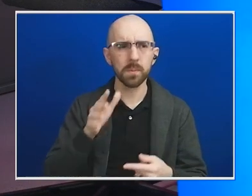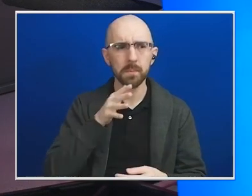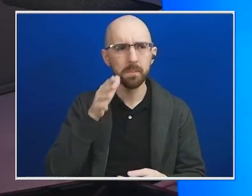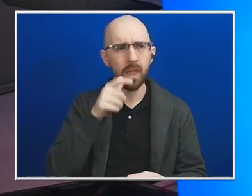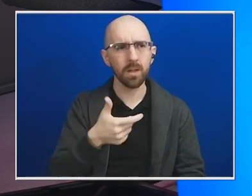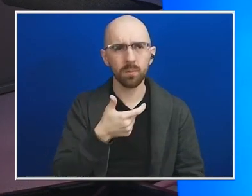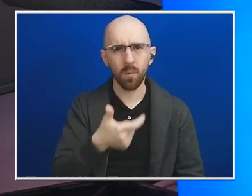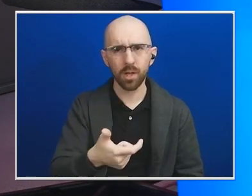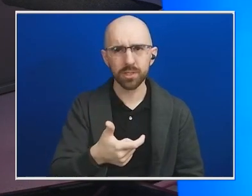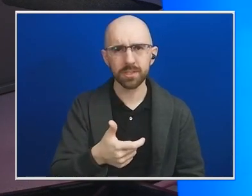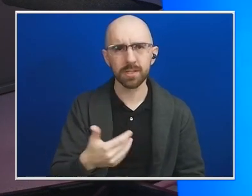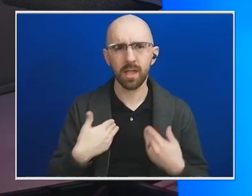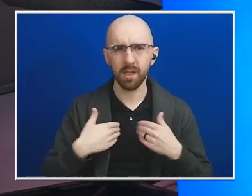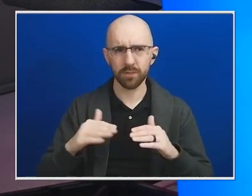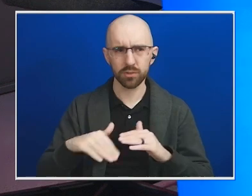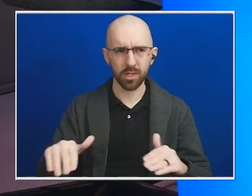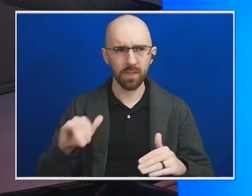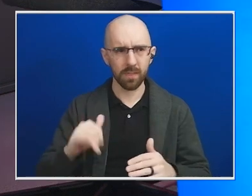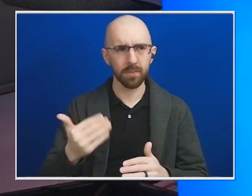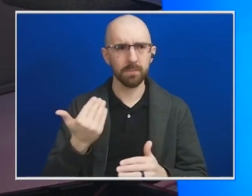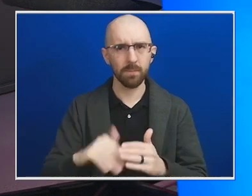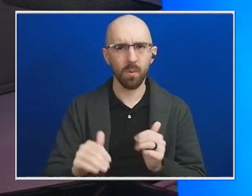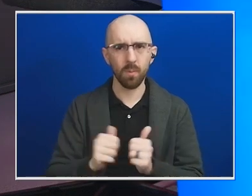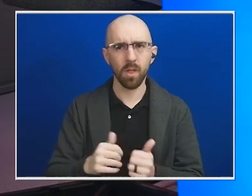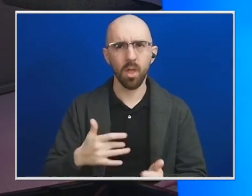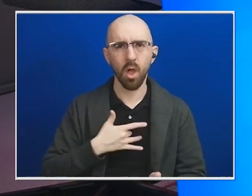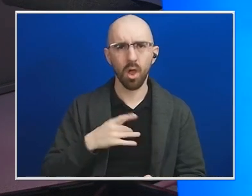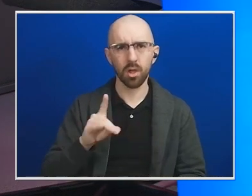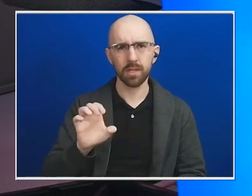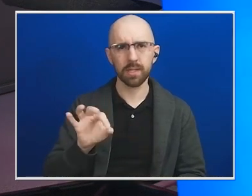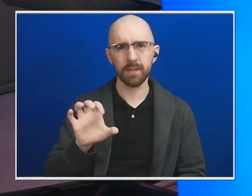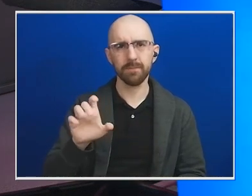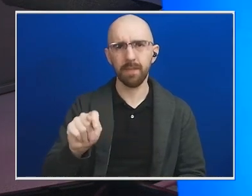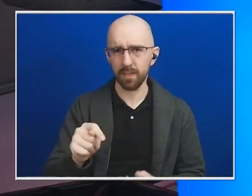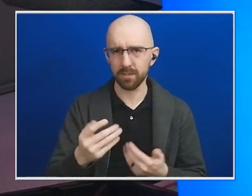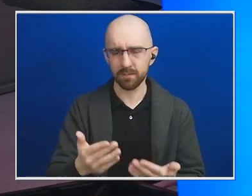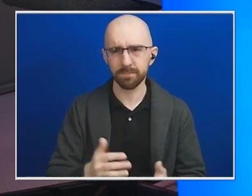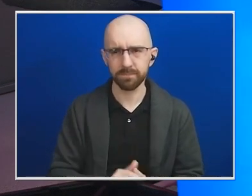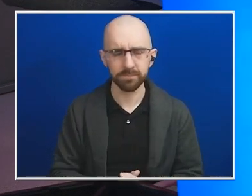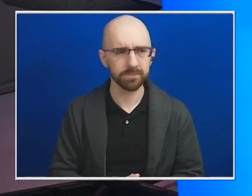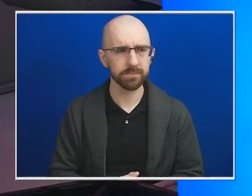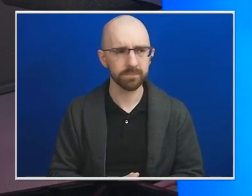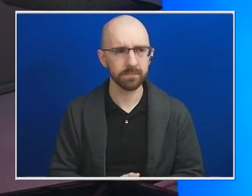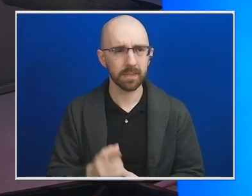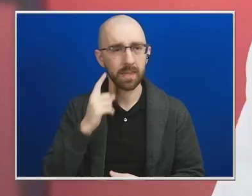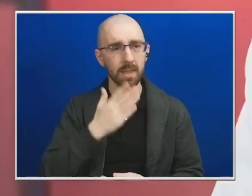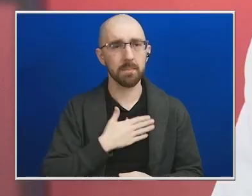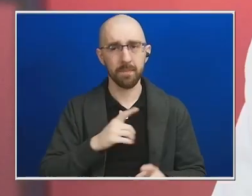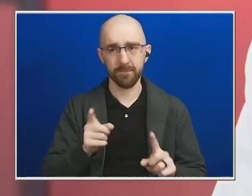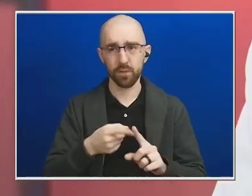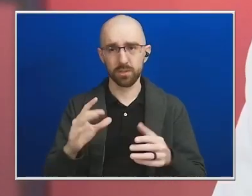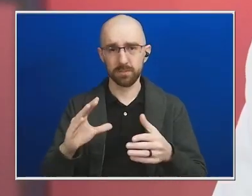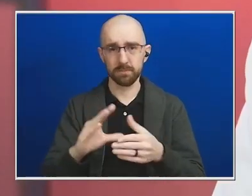child that was born with a congenital heart defect? I think my first message would be that